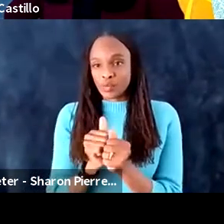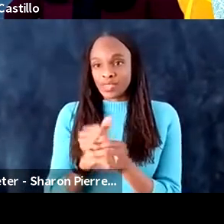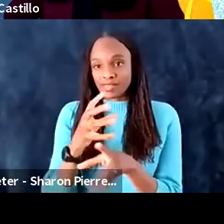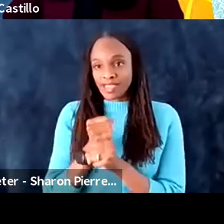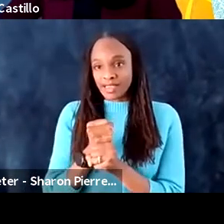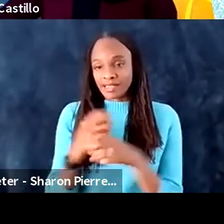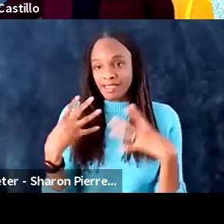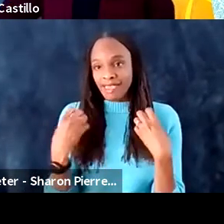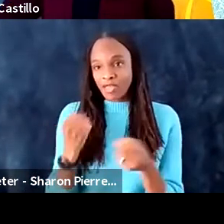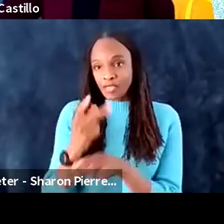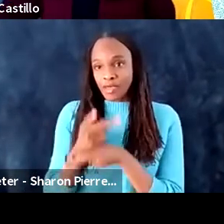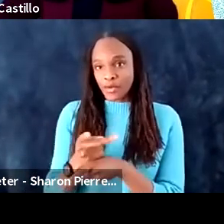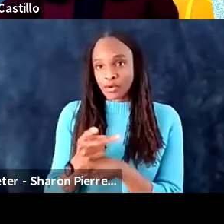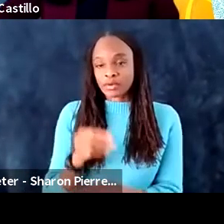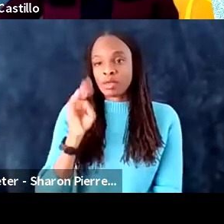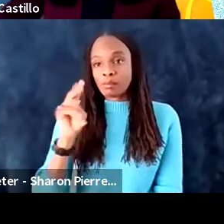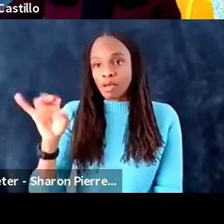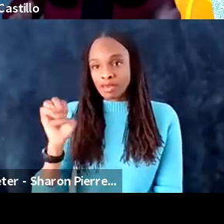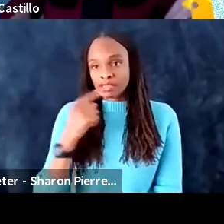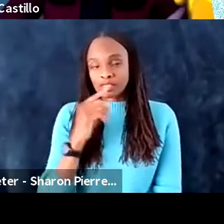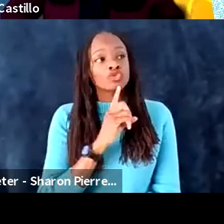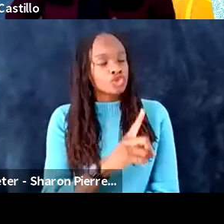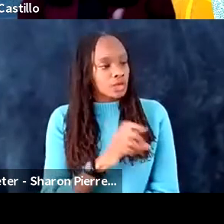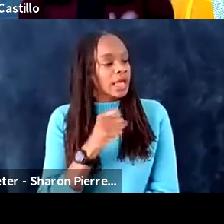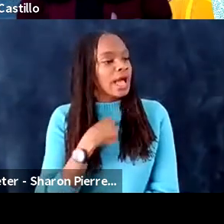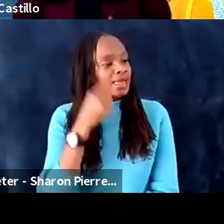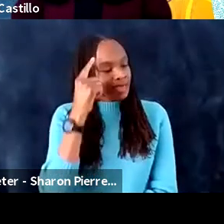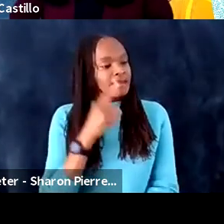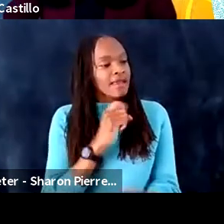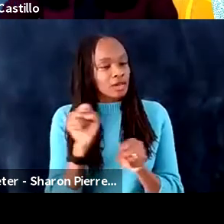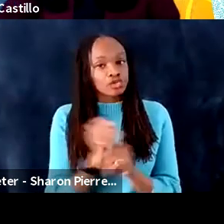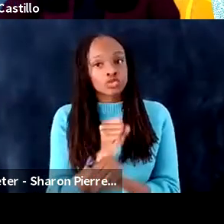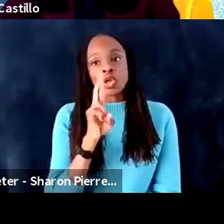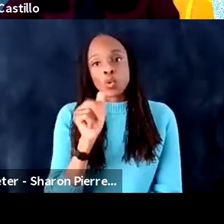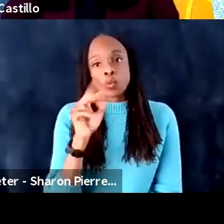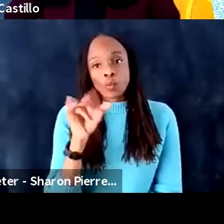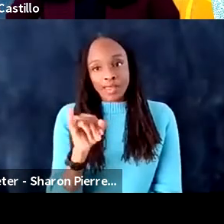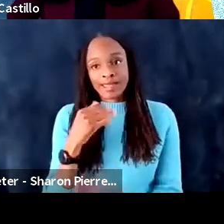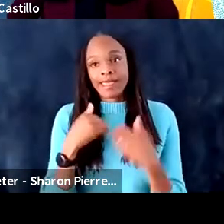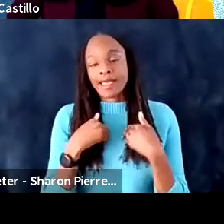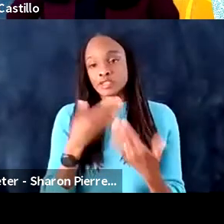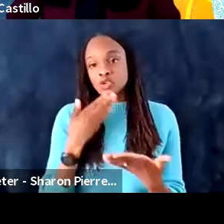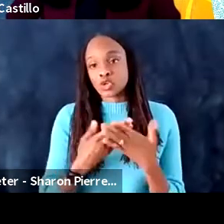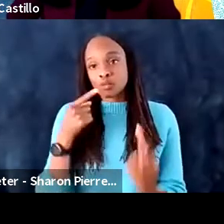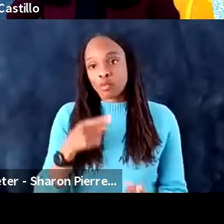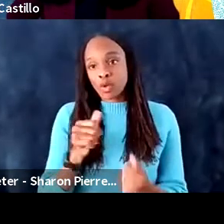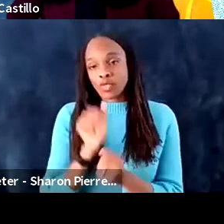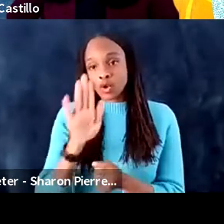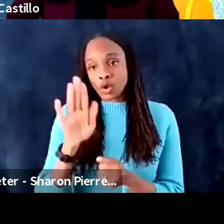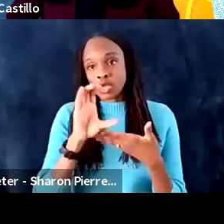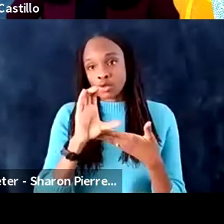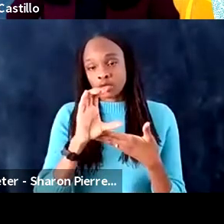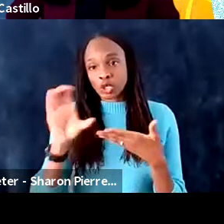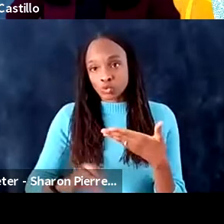healthcare. Sure. So, I mean, I think actually, and I think, you know, Randi makes a really good point in her conclusion of